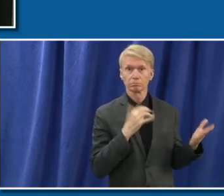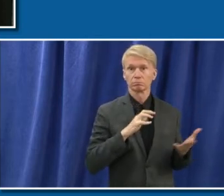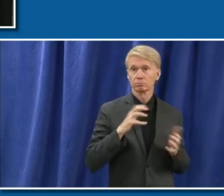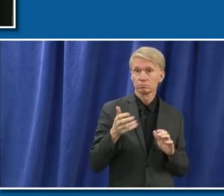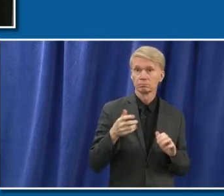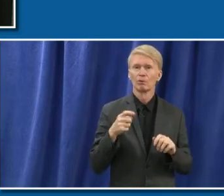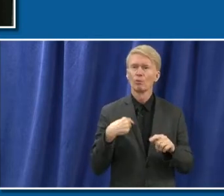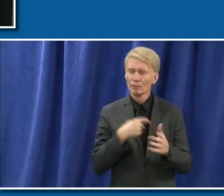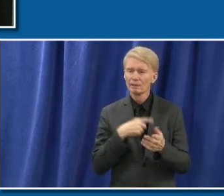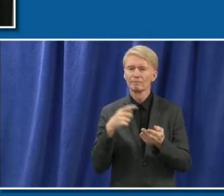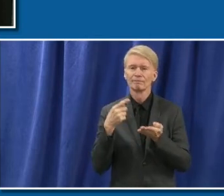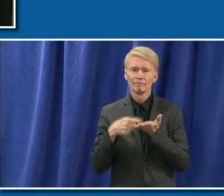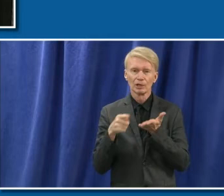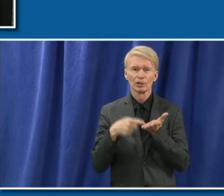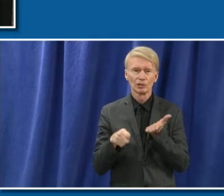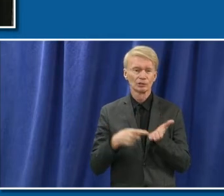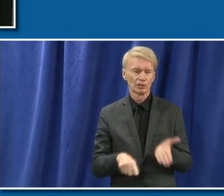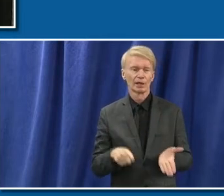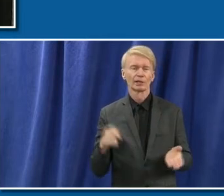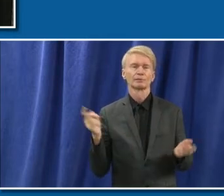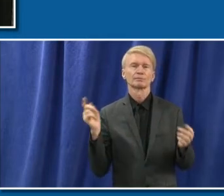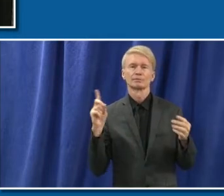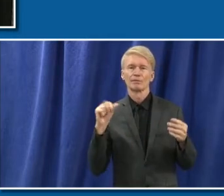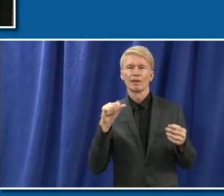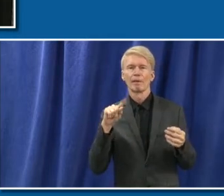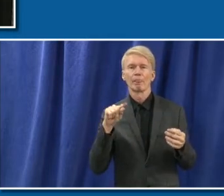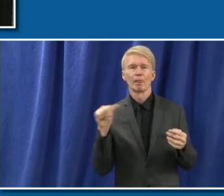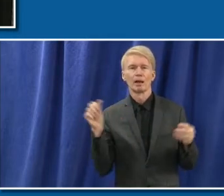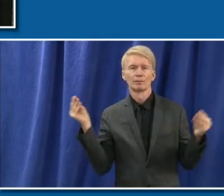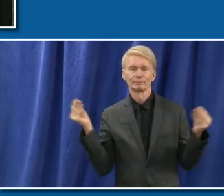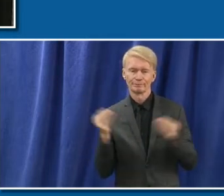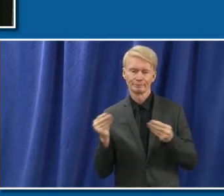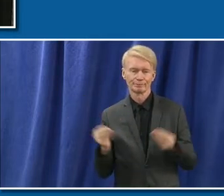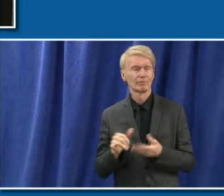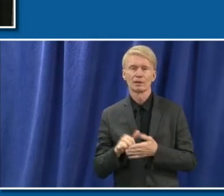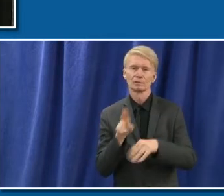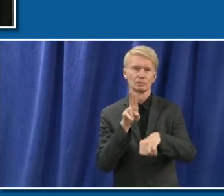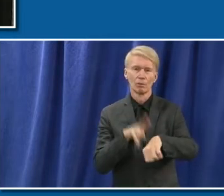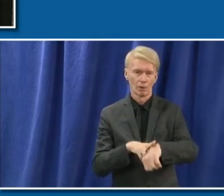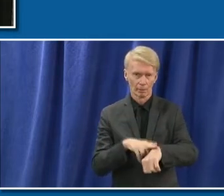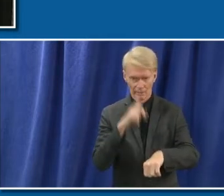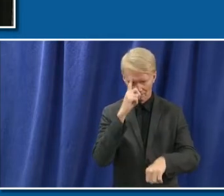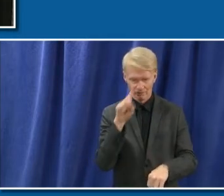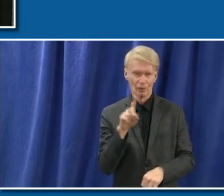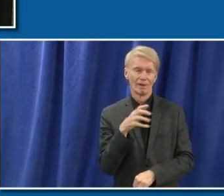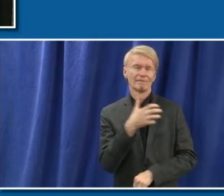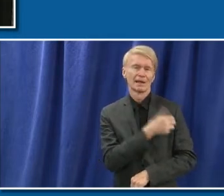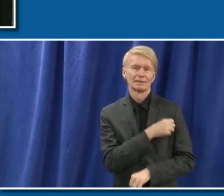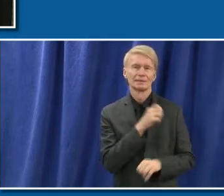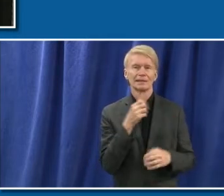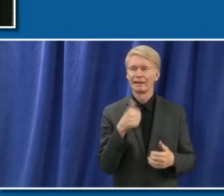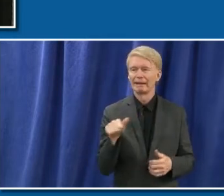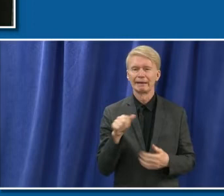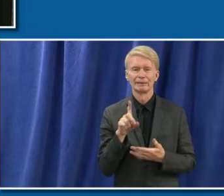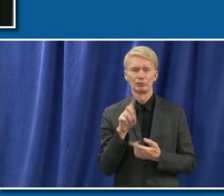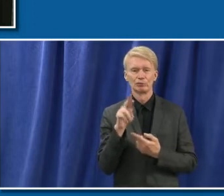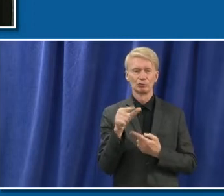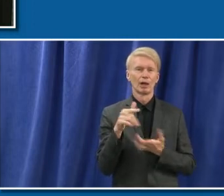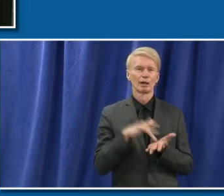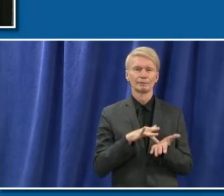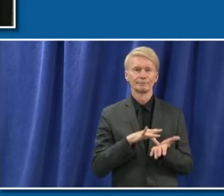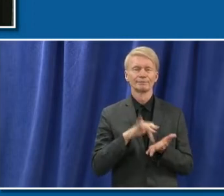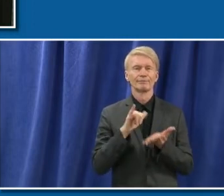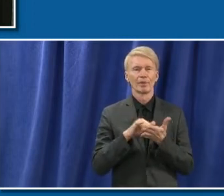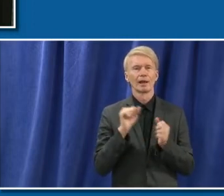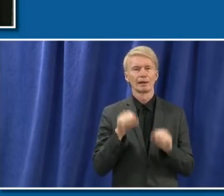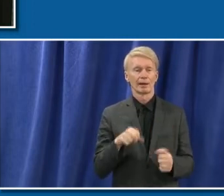lot of follow-up, matching a lot of data. Again, this is routine for any vaccine or any drug that's approved to make sure